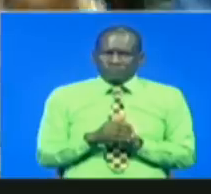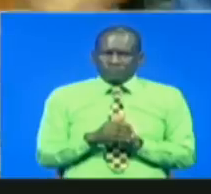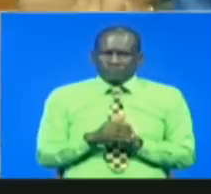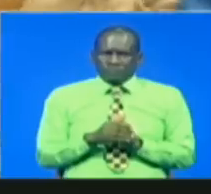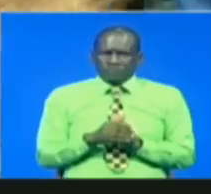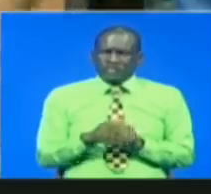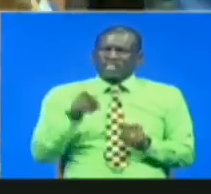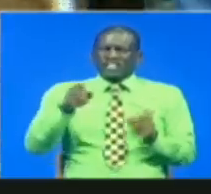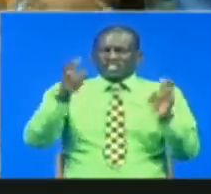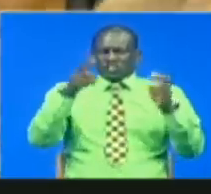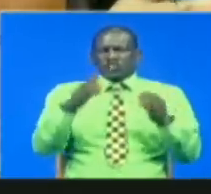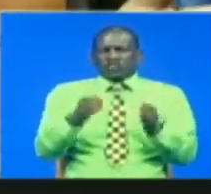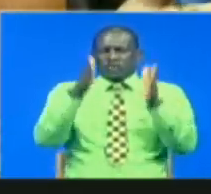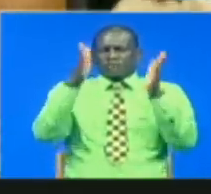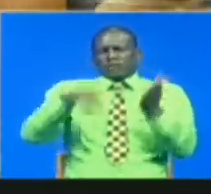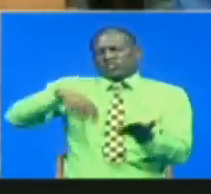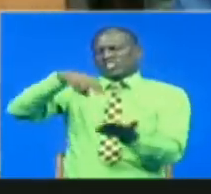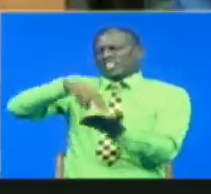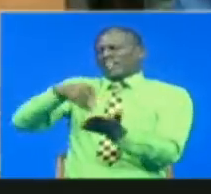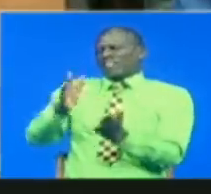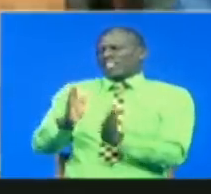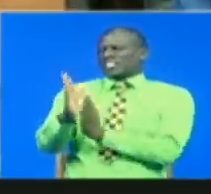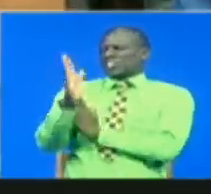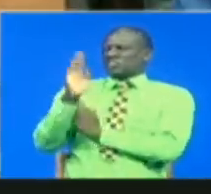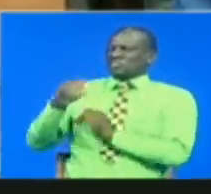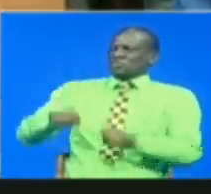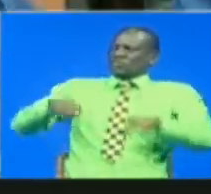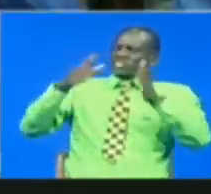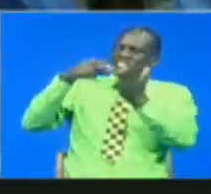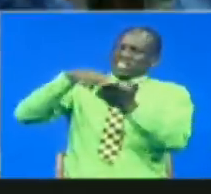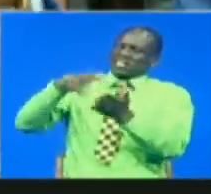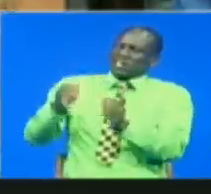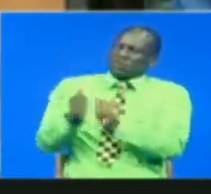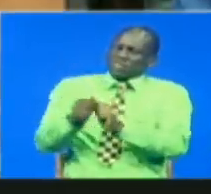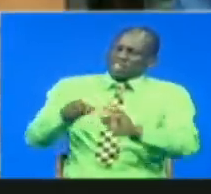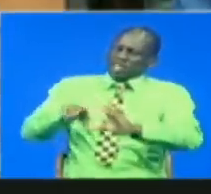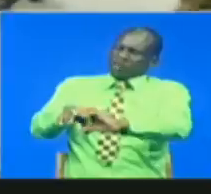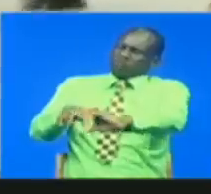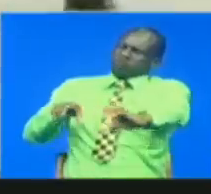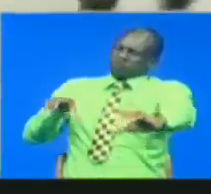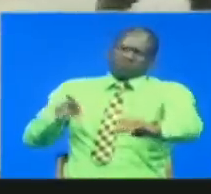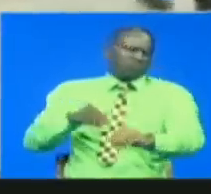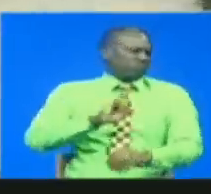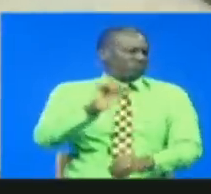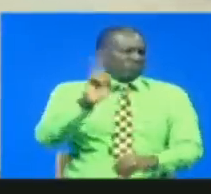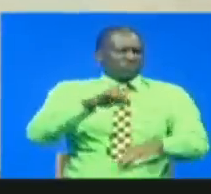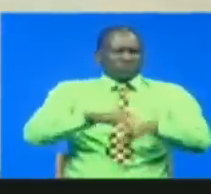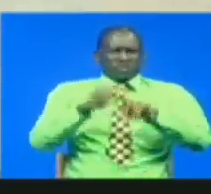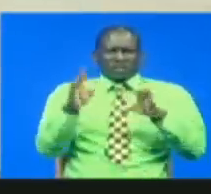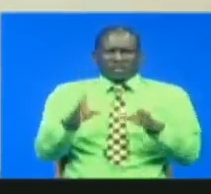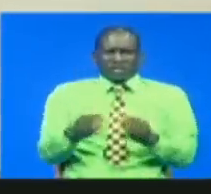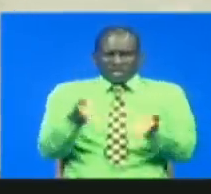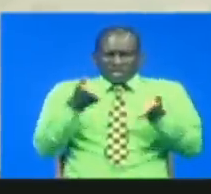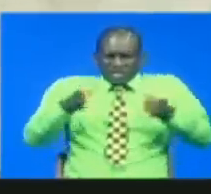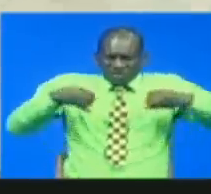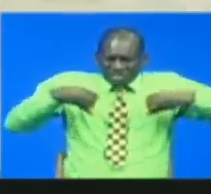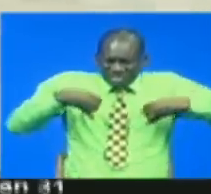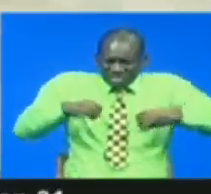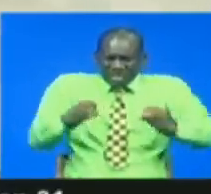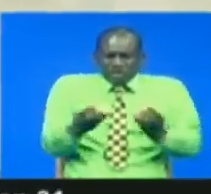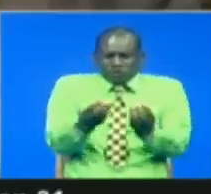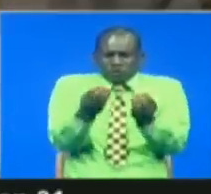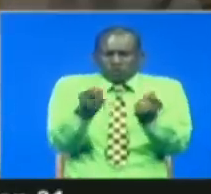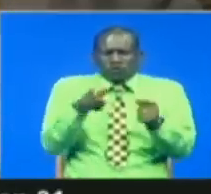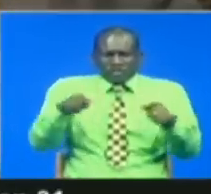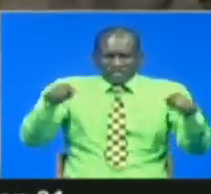Hii mambo ya mtu kusimama na rungu kwa gate, hiyo ni kitu ilipitwa na wakati. And now, in an attempt to counter such